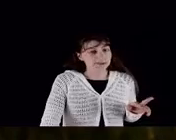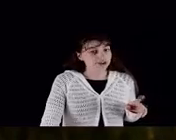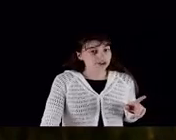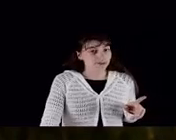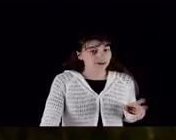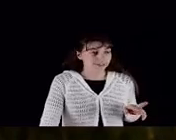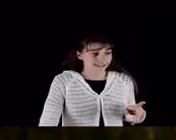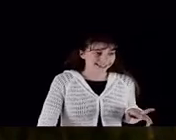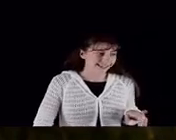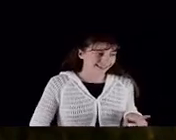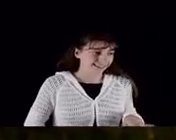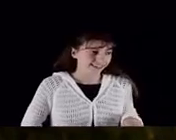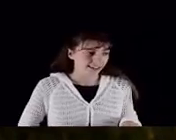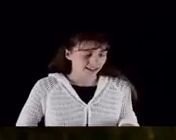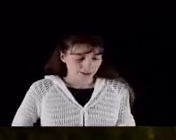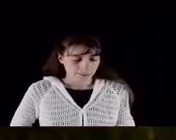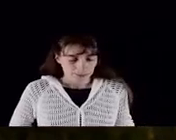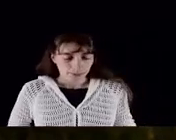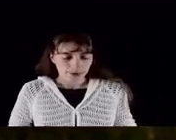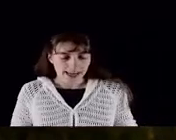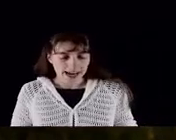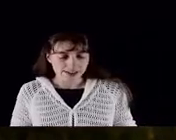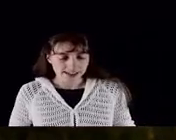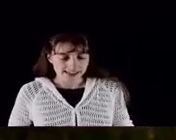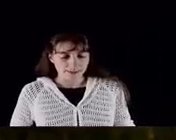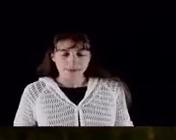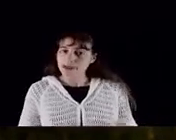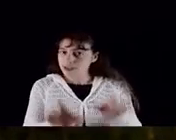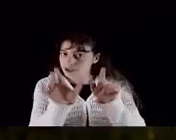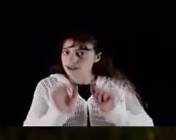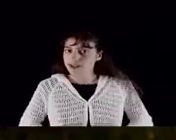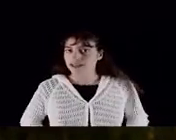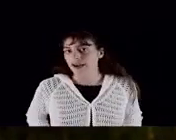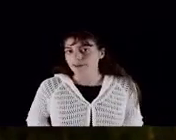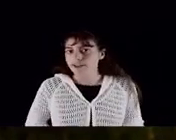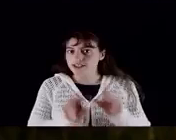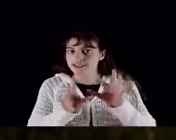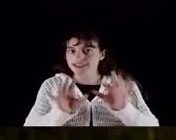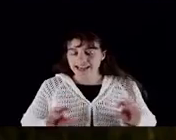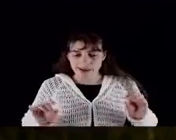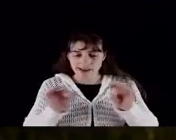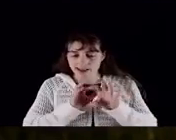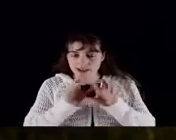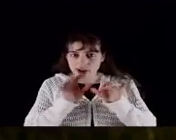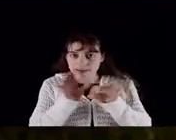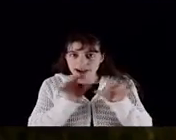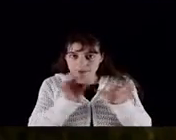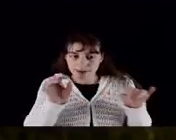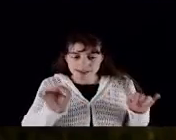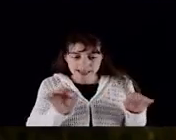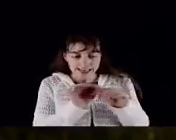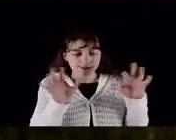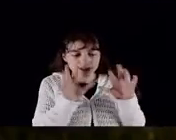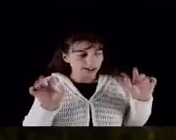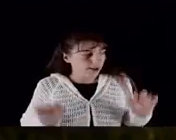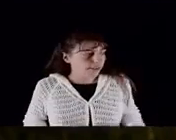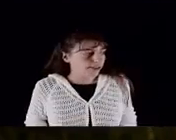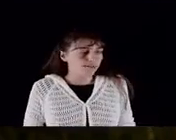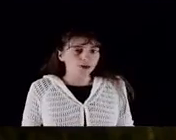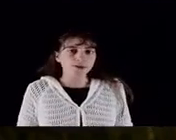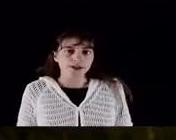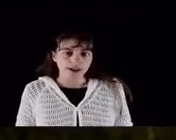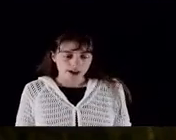I'm not sure what verse this is. We're going to have to look this up, but maybe you can look it up. We just learned today about the electronic Bibles. If you can look it up